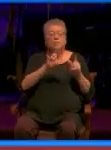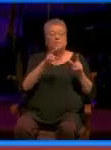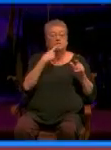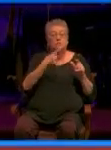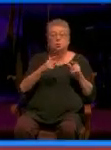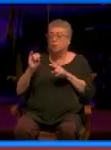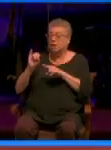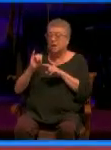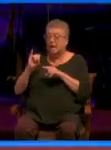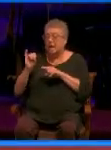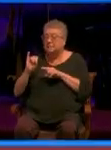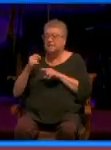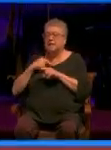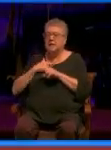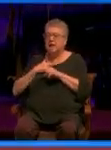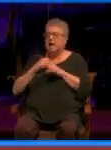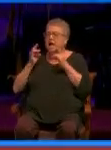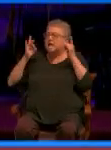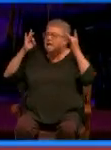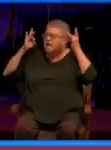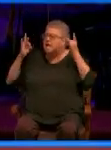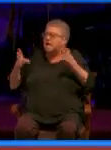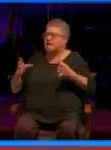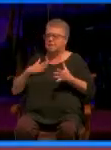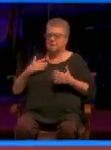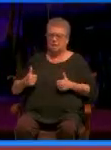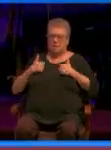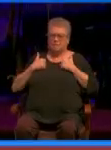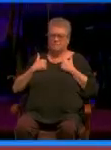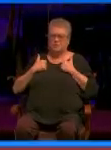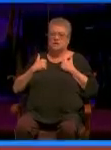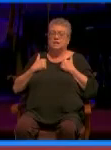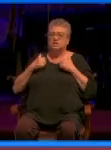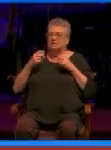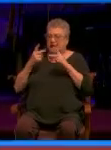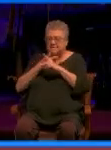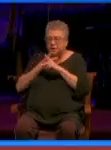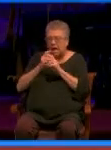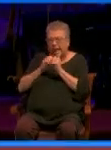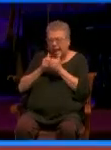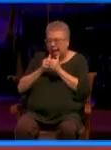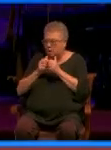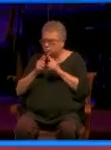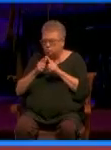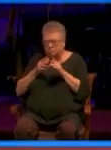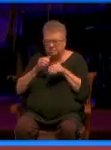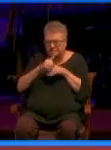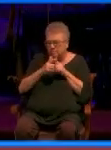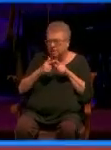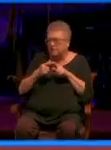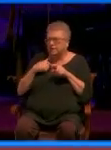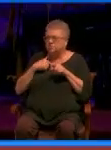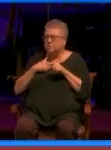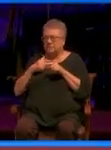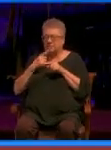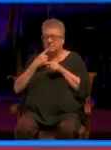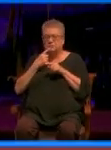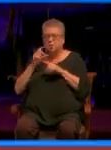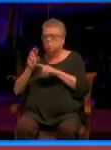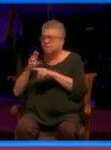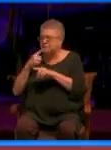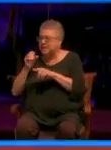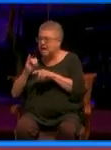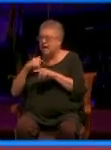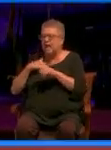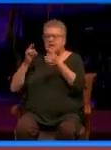Isaac, I loathe my life. Now she's figuring out a way to send Jacob away. She's got to get Isaac's blessing. So notice what she does. Then Rebekah said to Isaac,